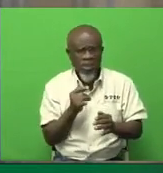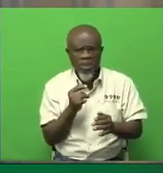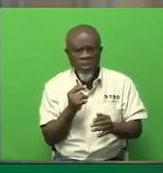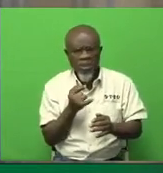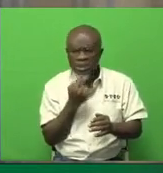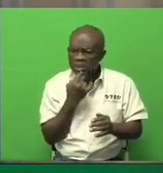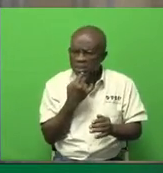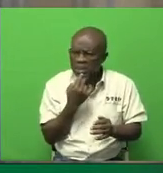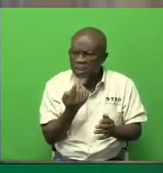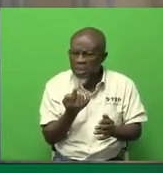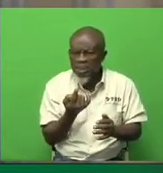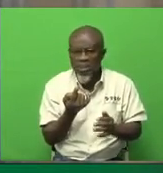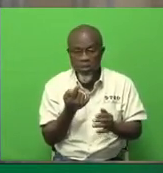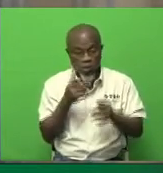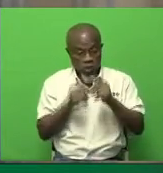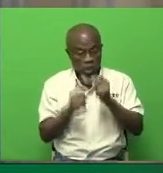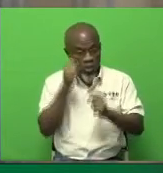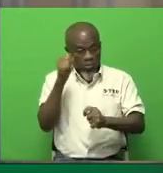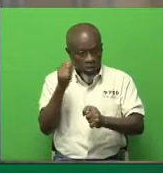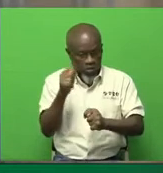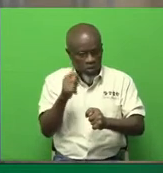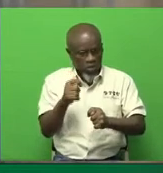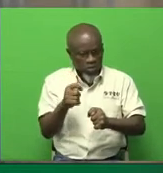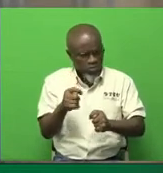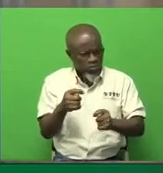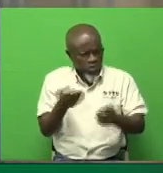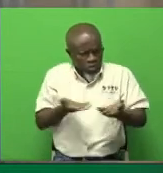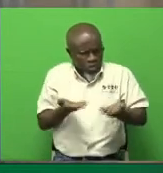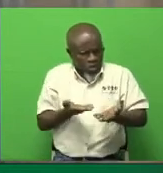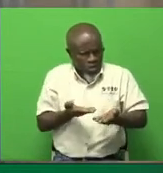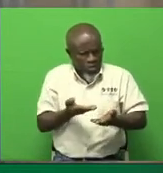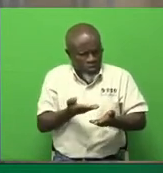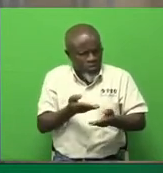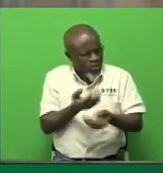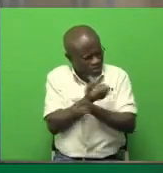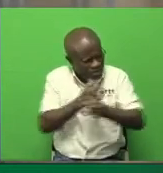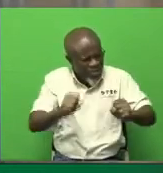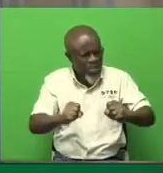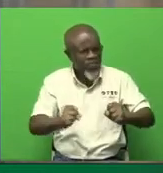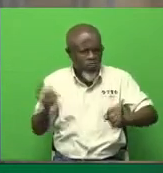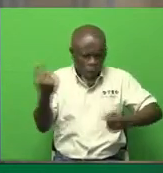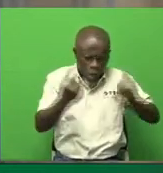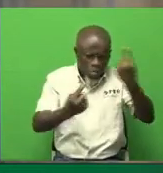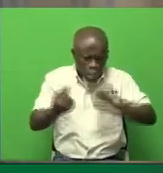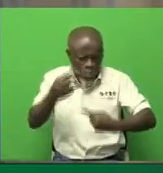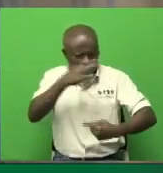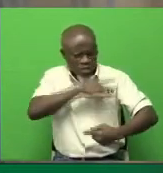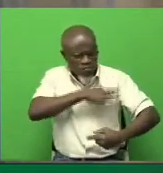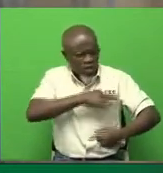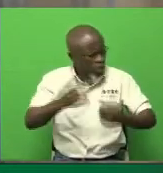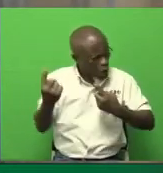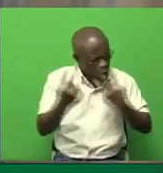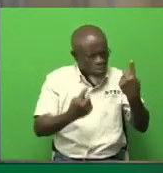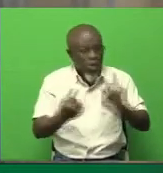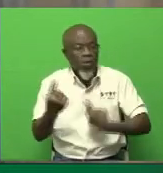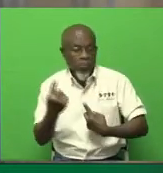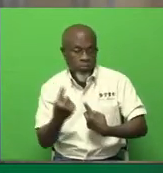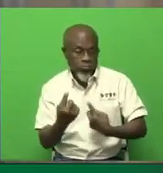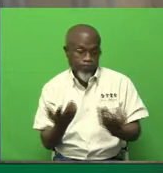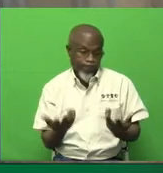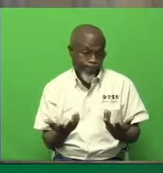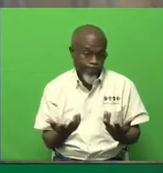claim shernando Bagel is a safe haven for investors chooses once more to ignore the fact